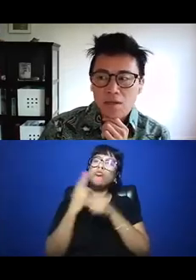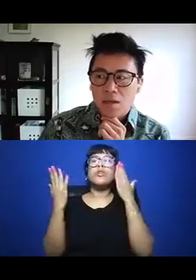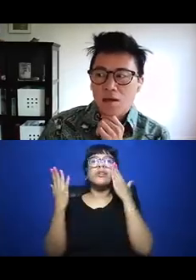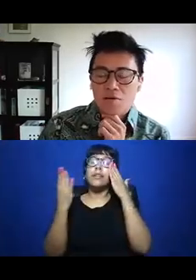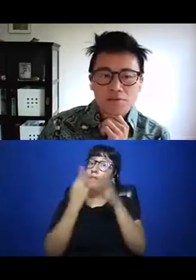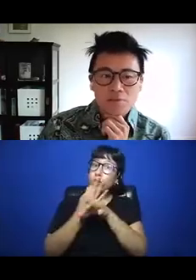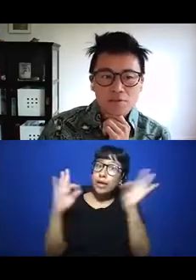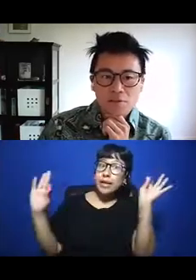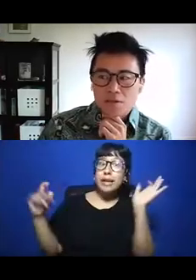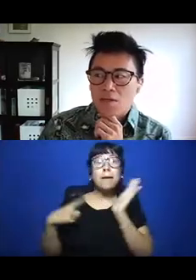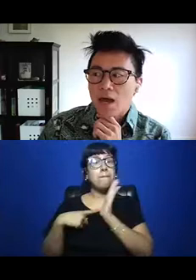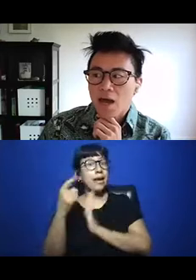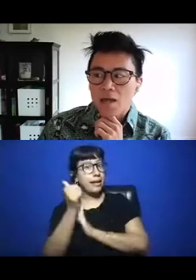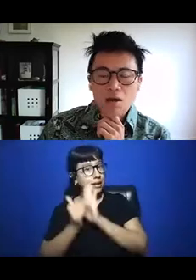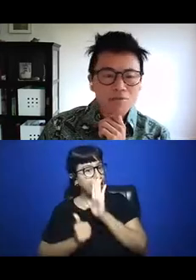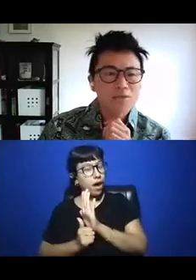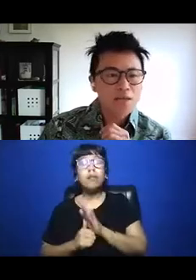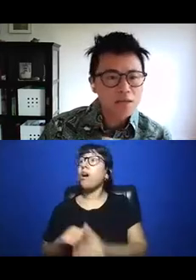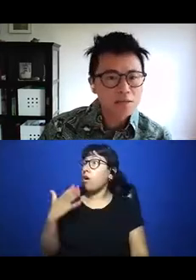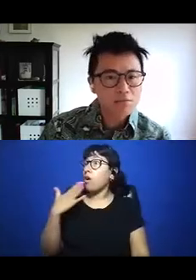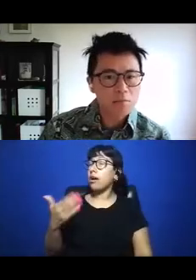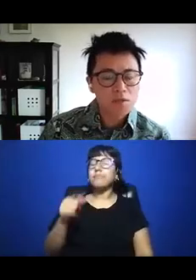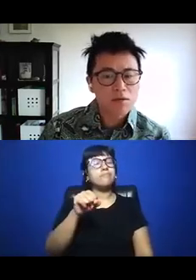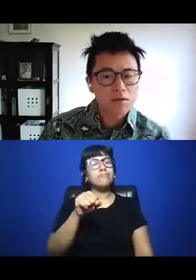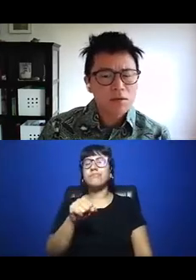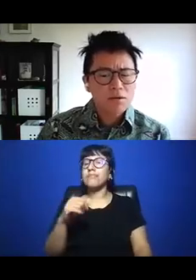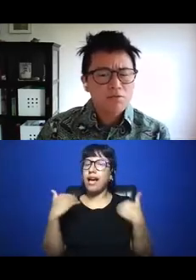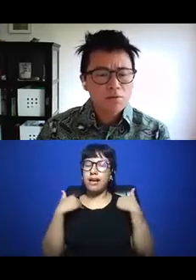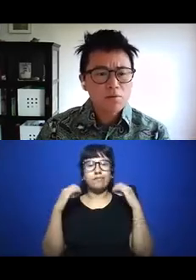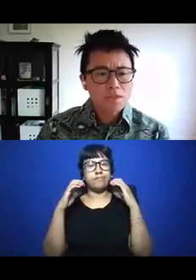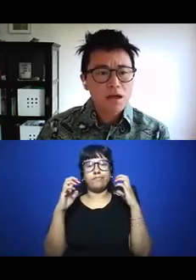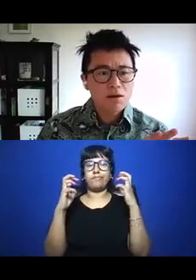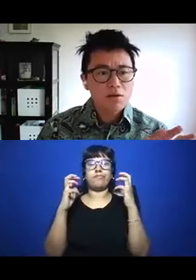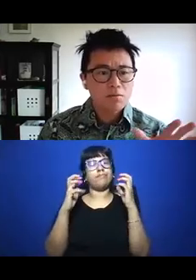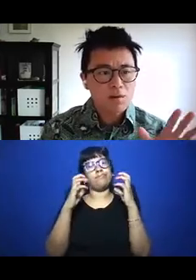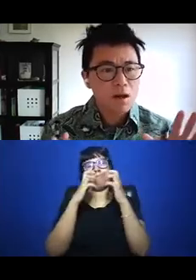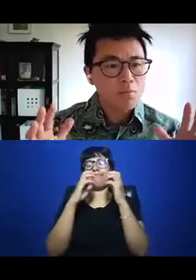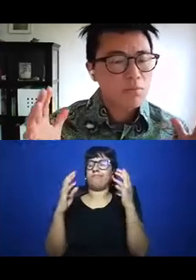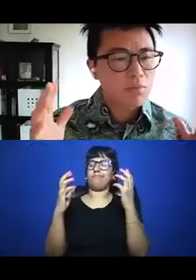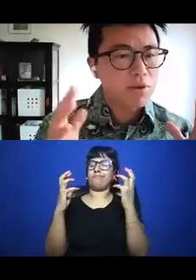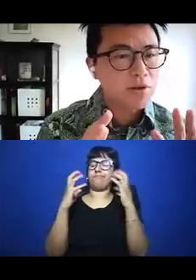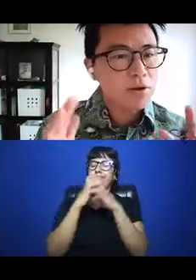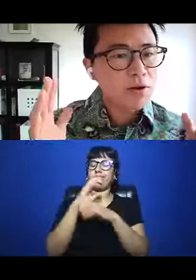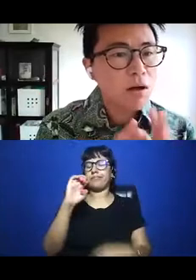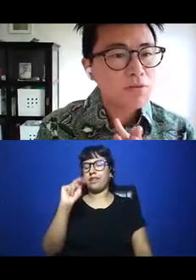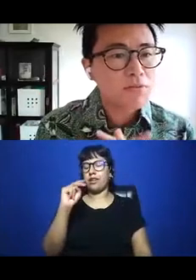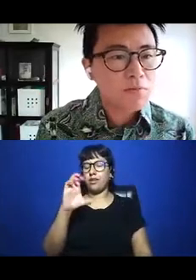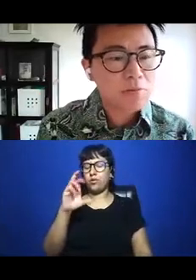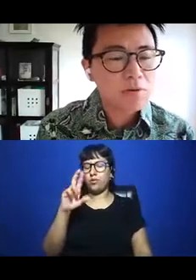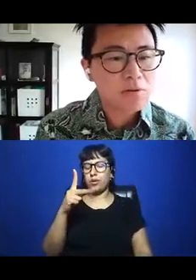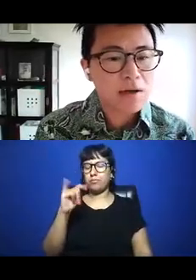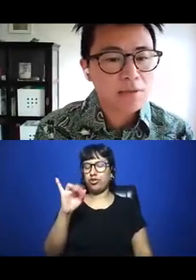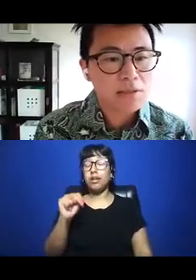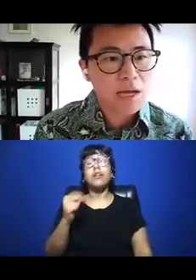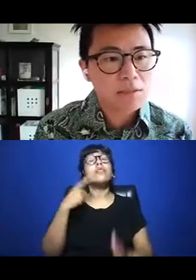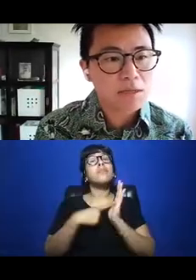accounts. No, It that's great. offers end-to-end encryption for groups that are, if you're on a call with 4